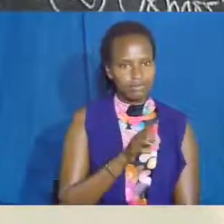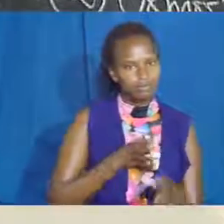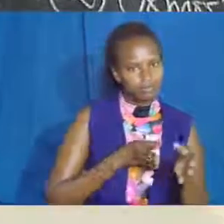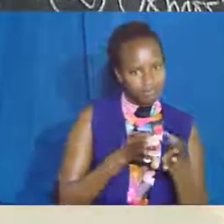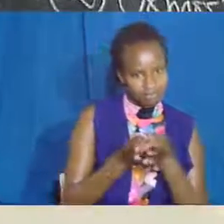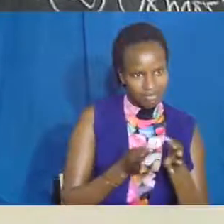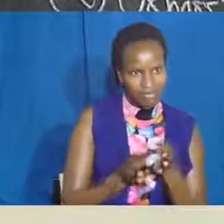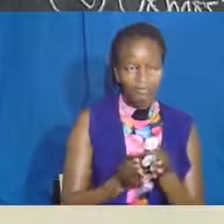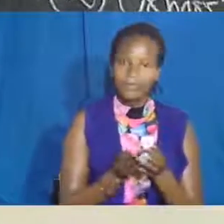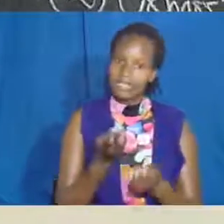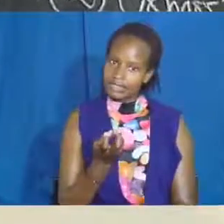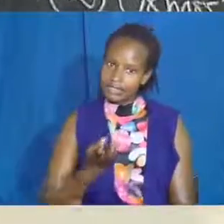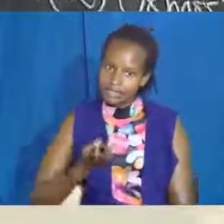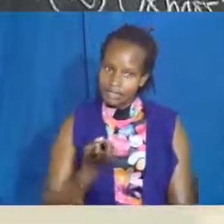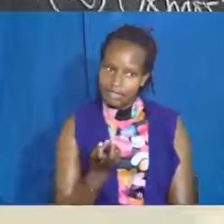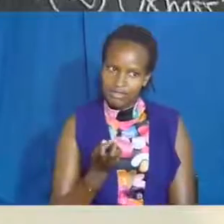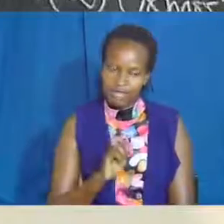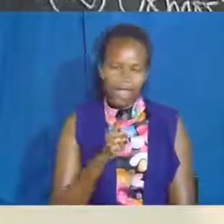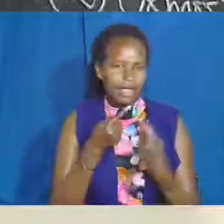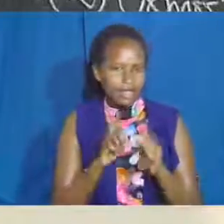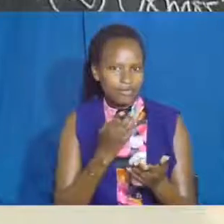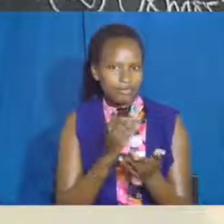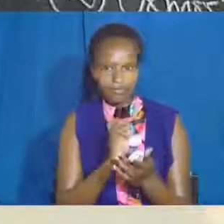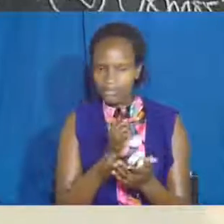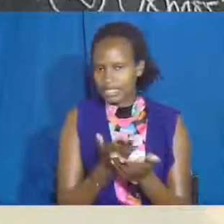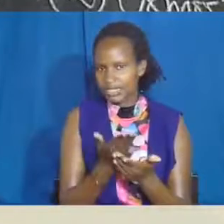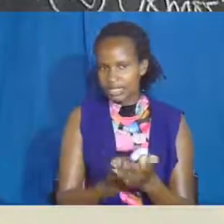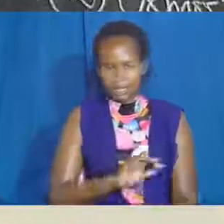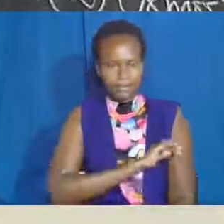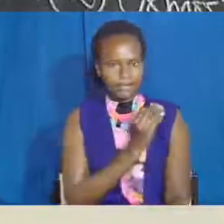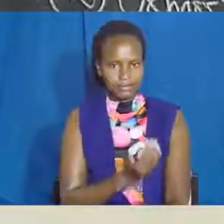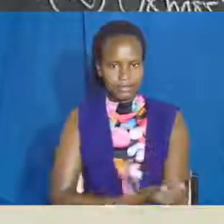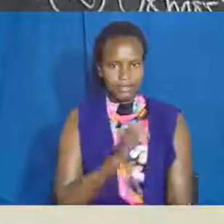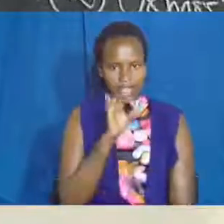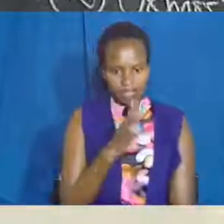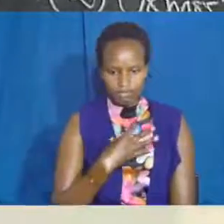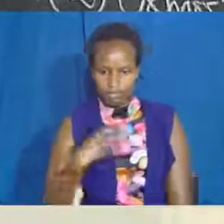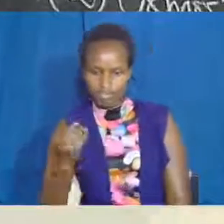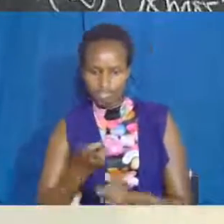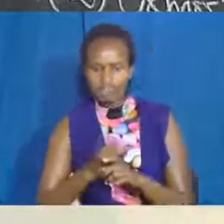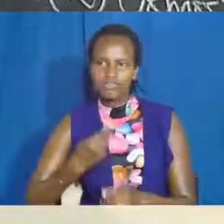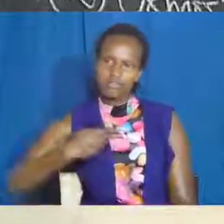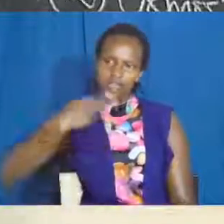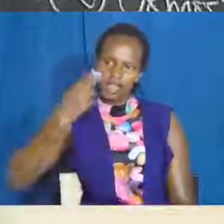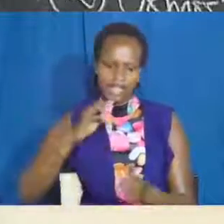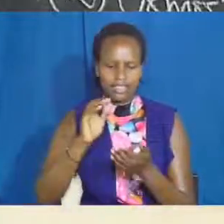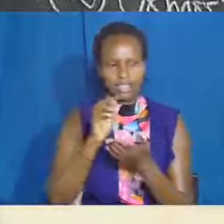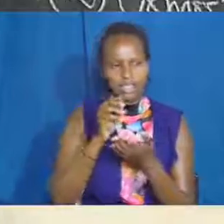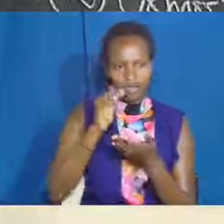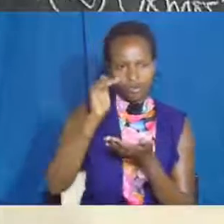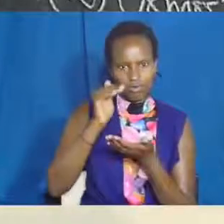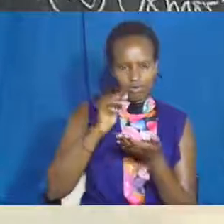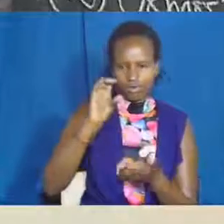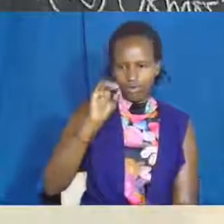molecules or ions or gases, they don't require energy. Okay? They move from higher concentration to lower